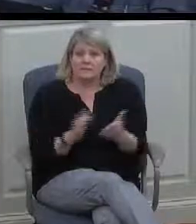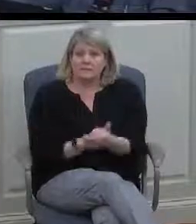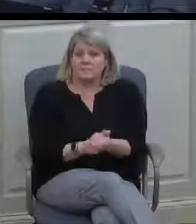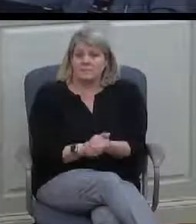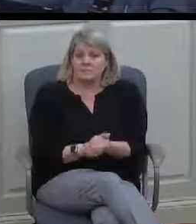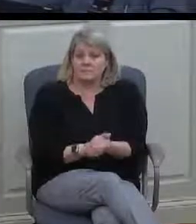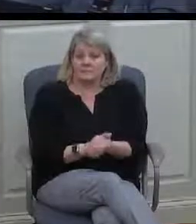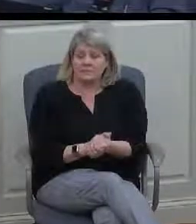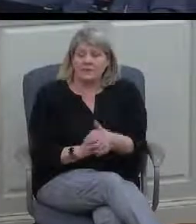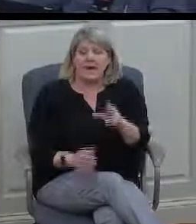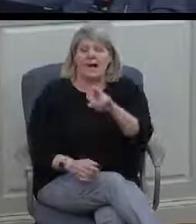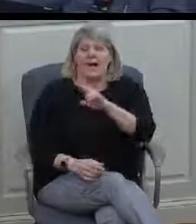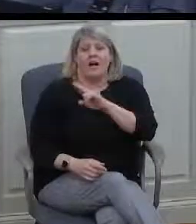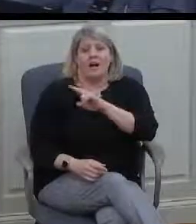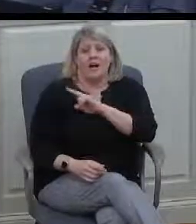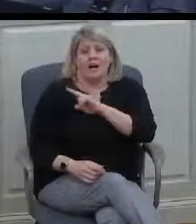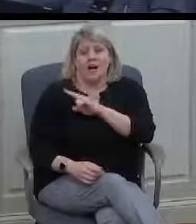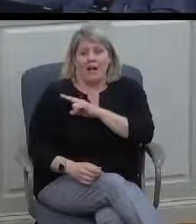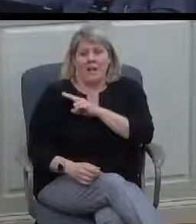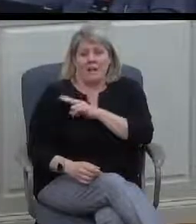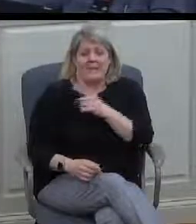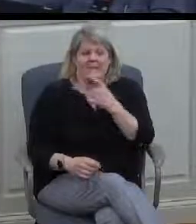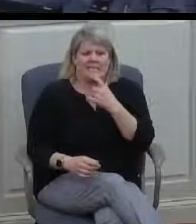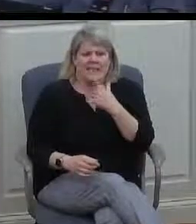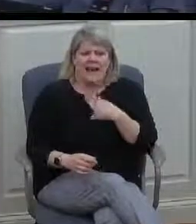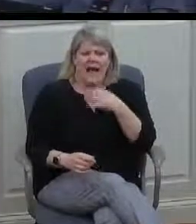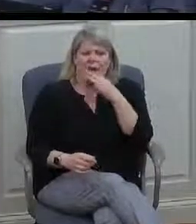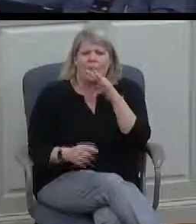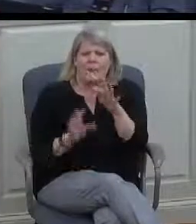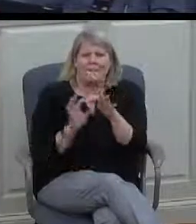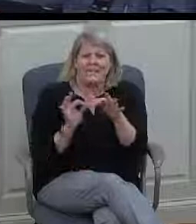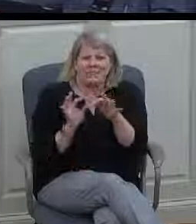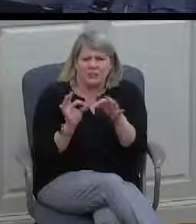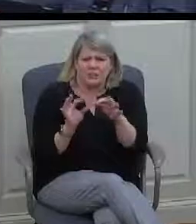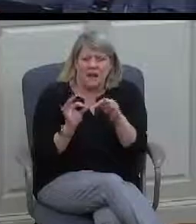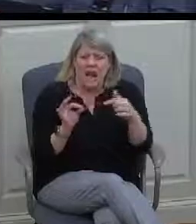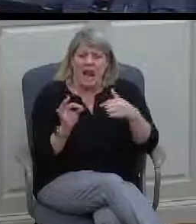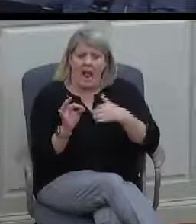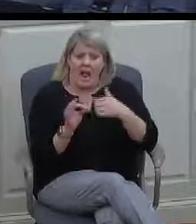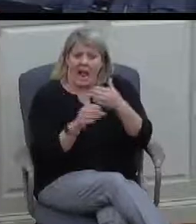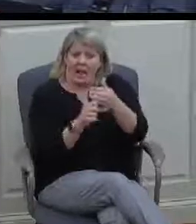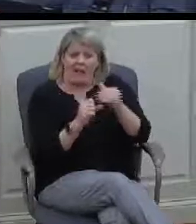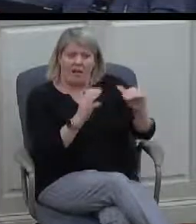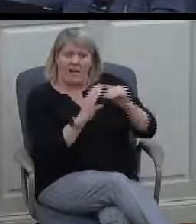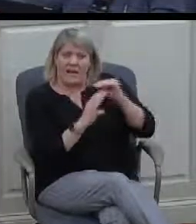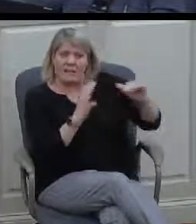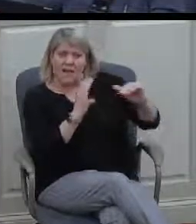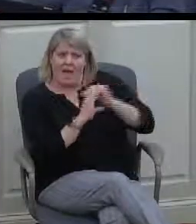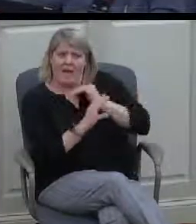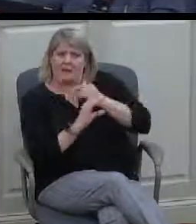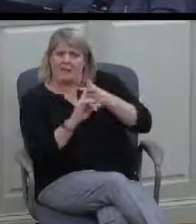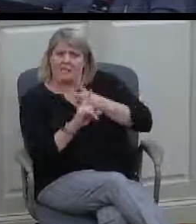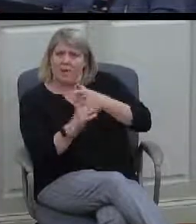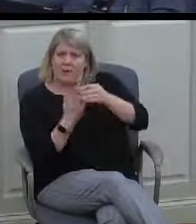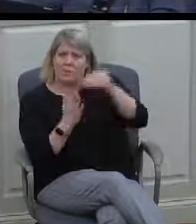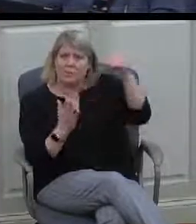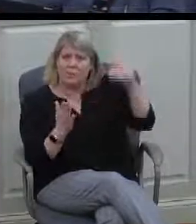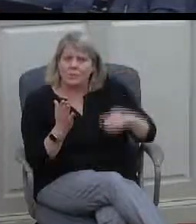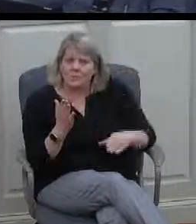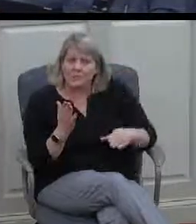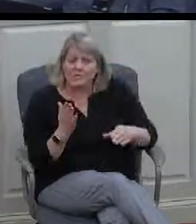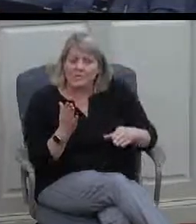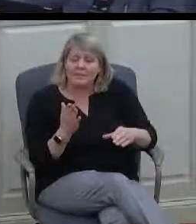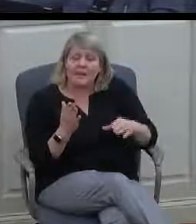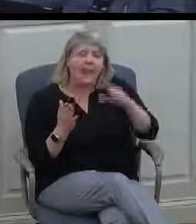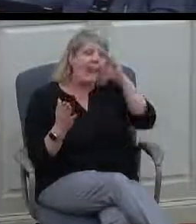I guess I'll mention, I received a lot of emails this week from students, and I just wanted to put out there if anyone wants